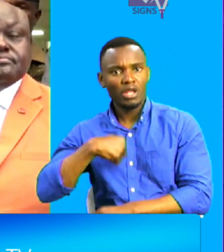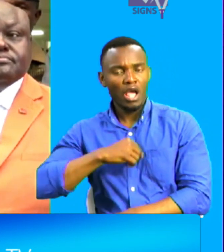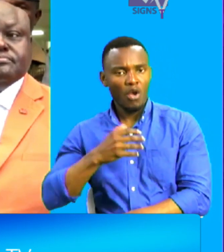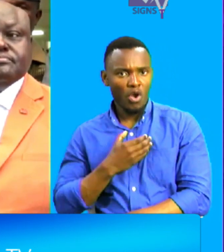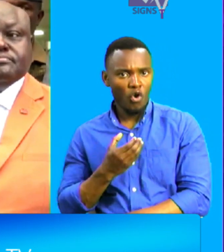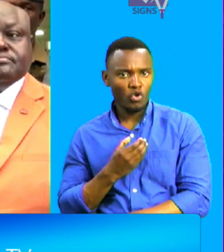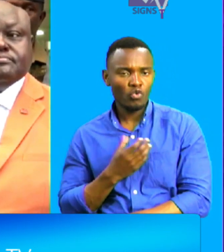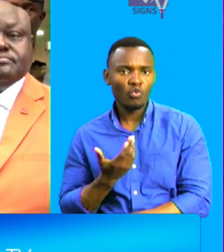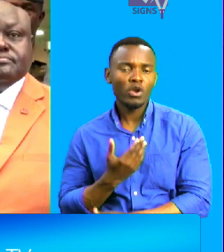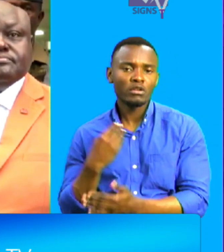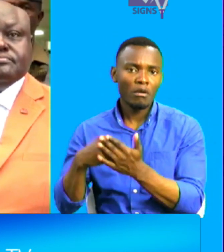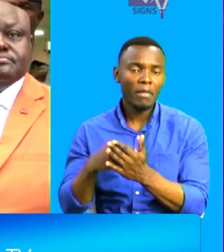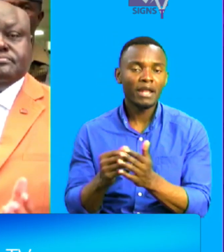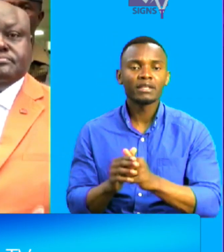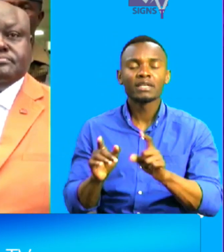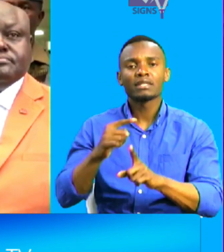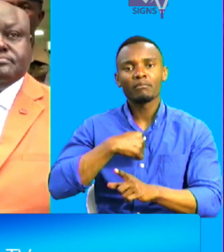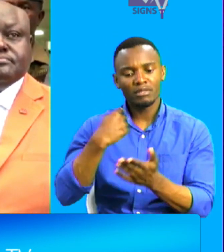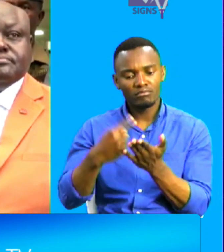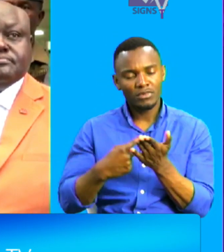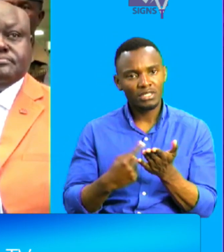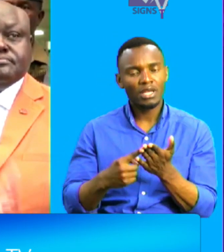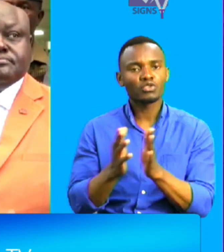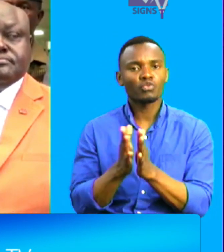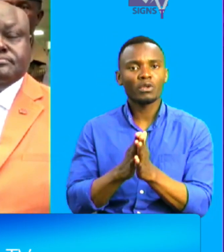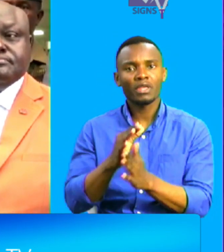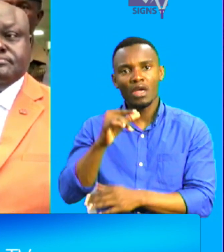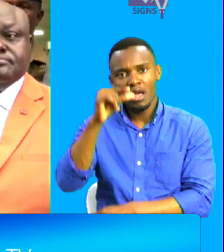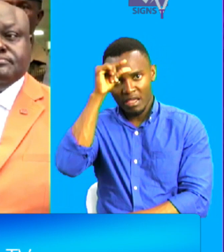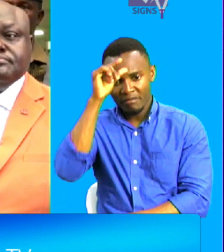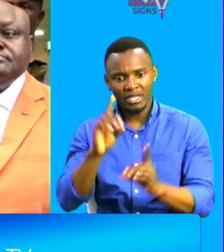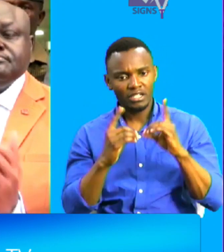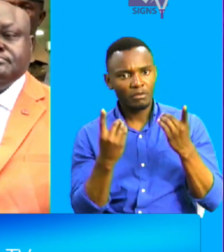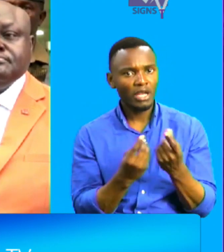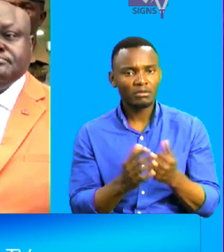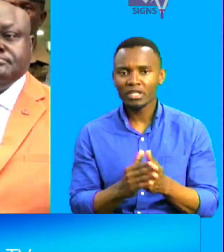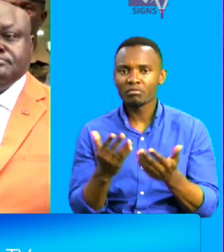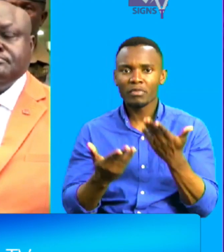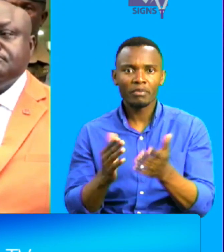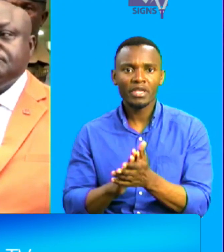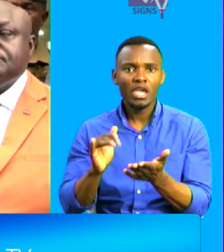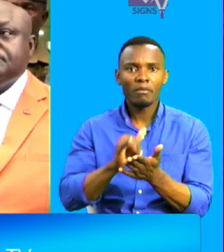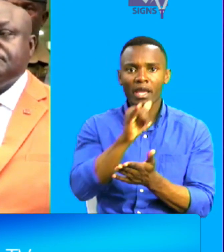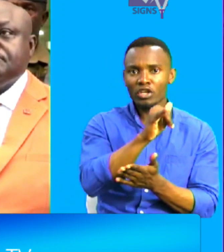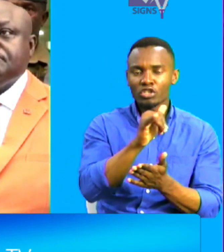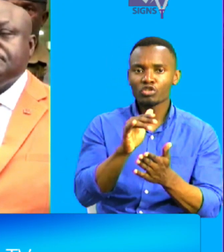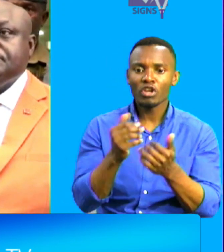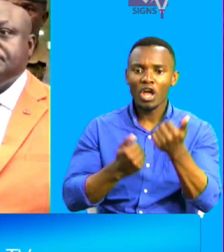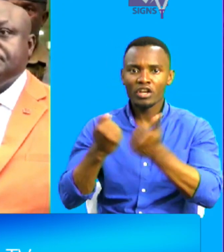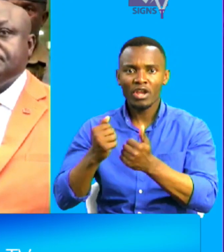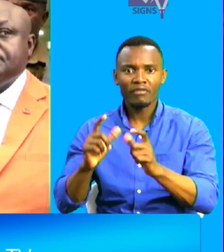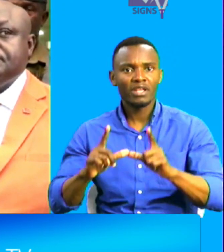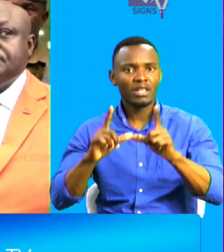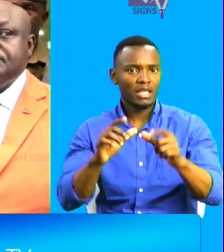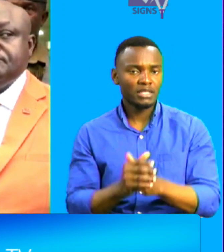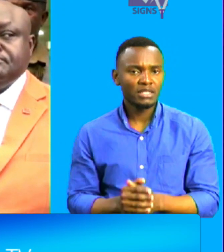the consumer department within government. You know, people like immigration, driving license, and all this. For